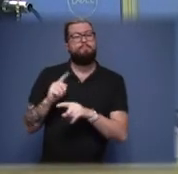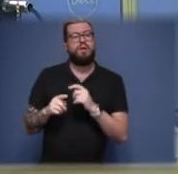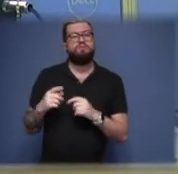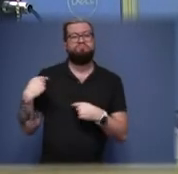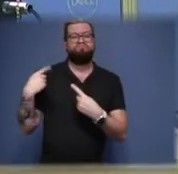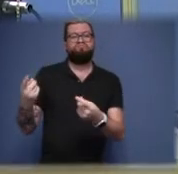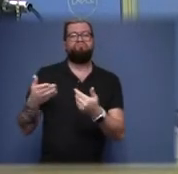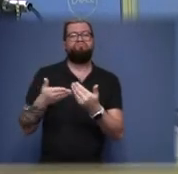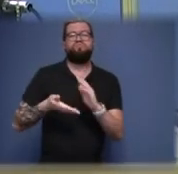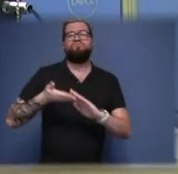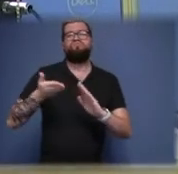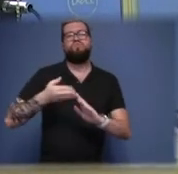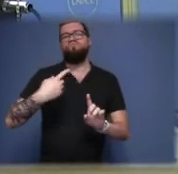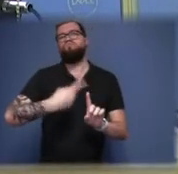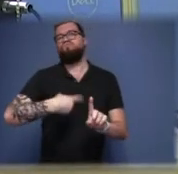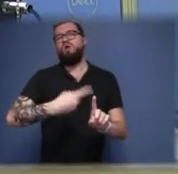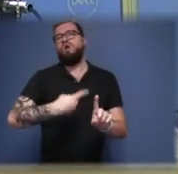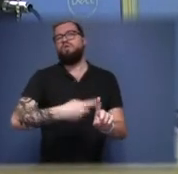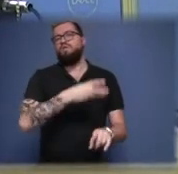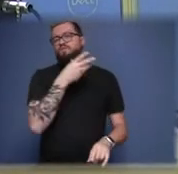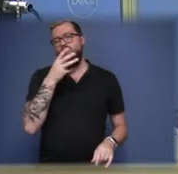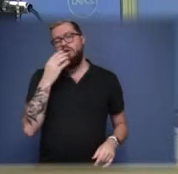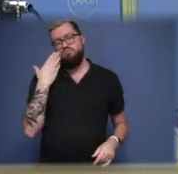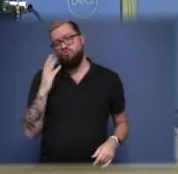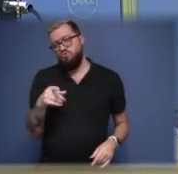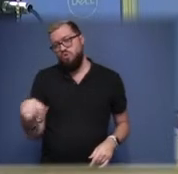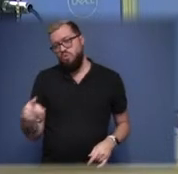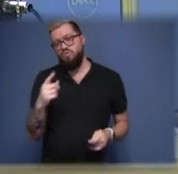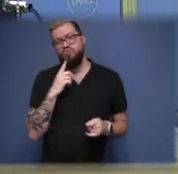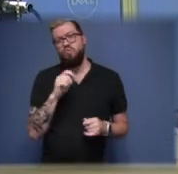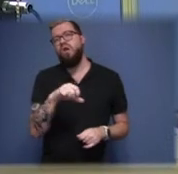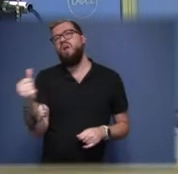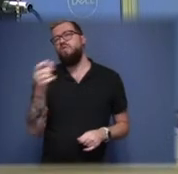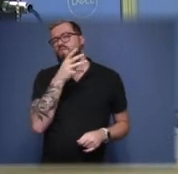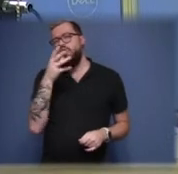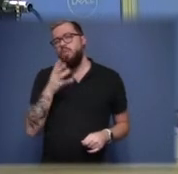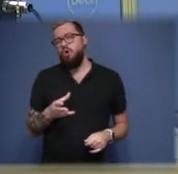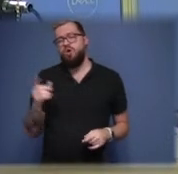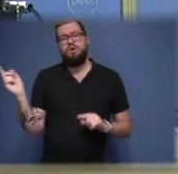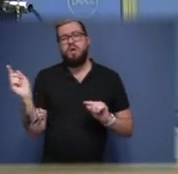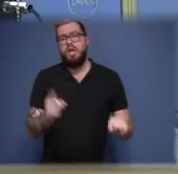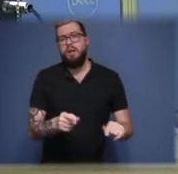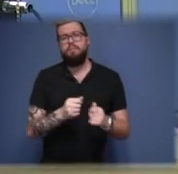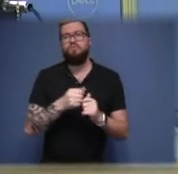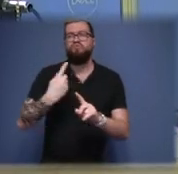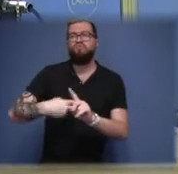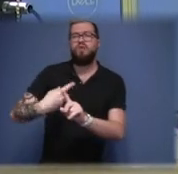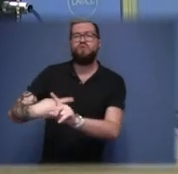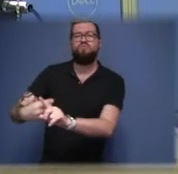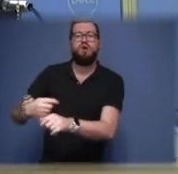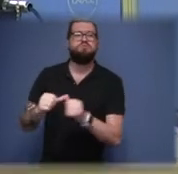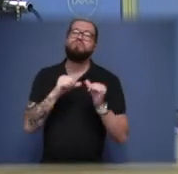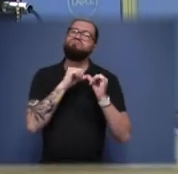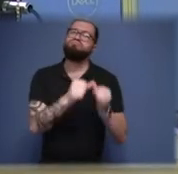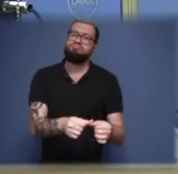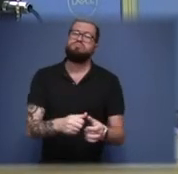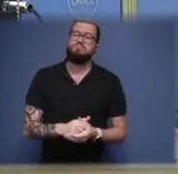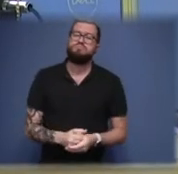been renting the farm out, as probably you all know, to another farmer who has continued to farm